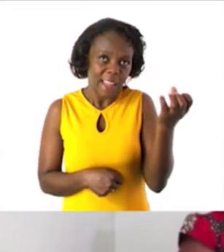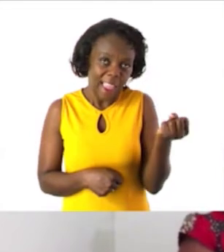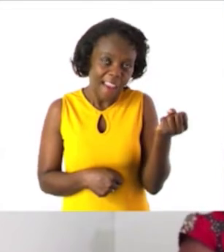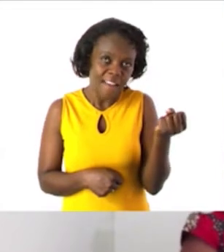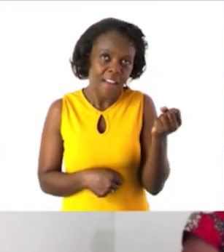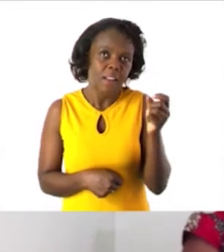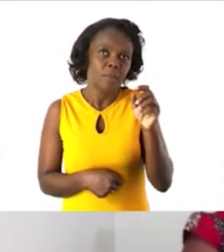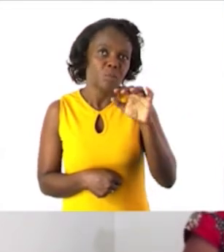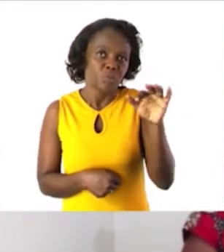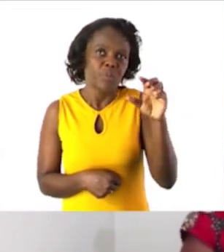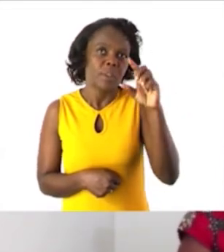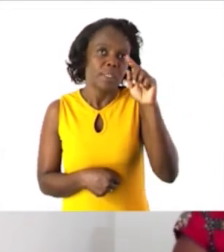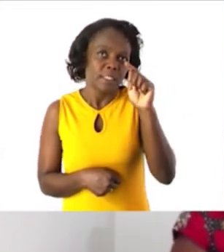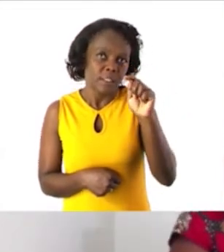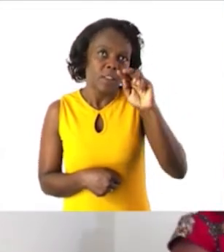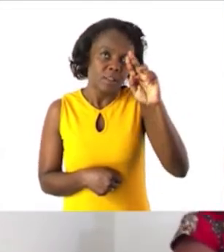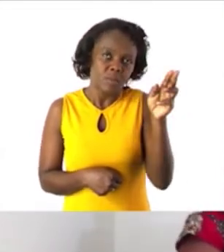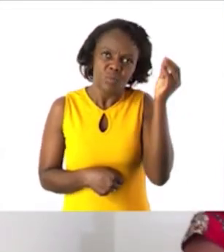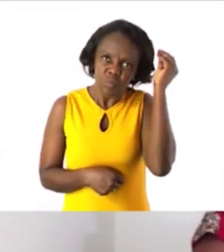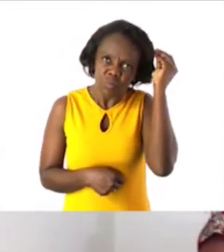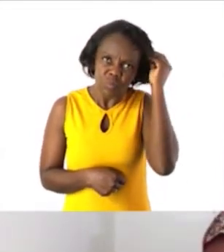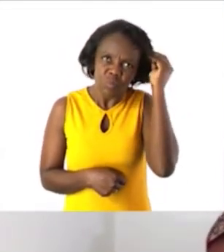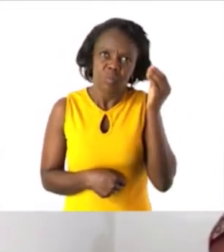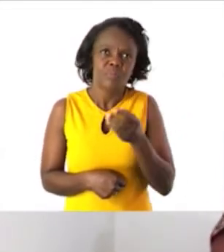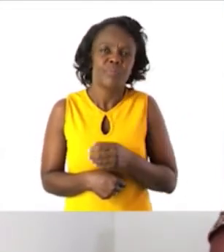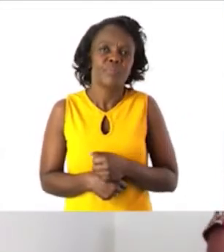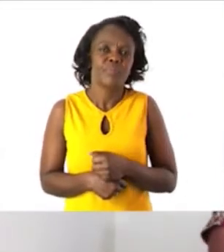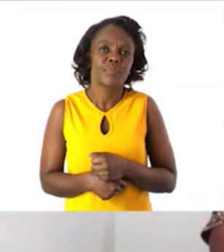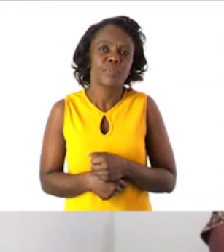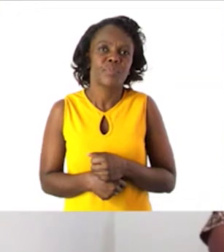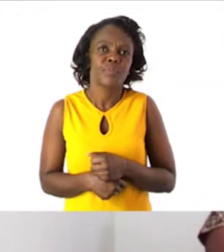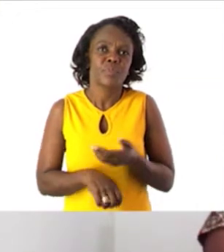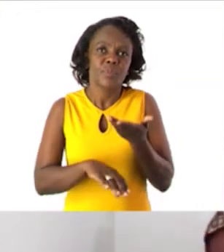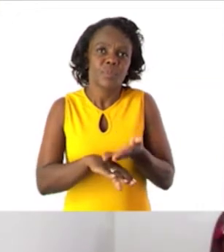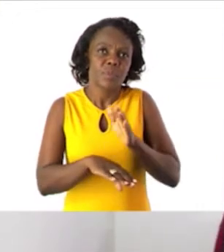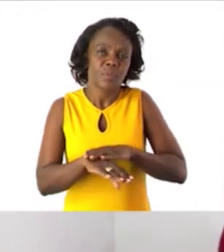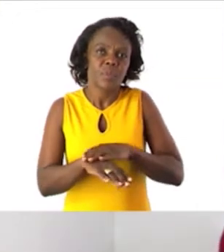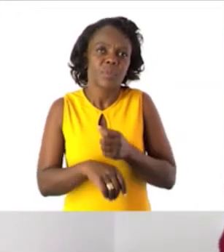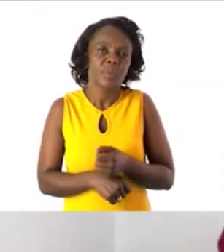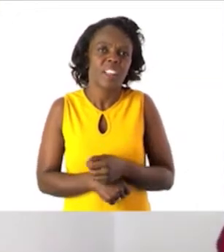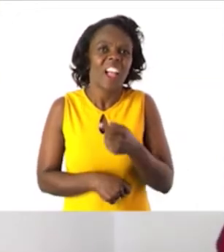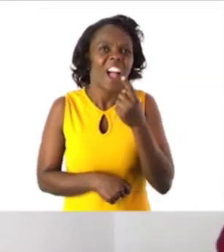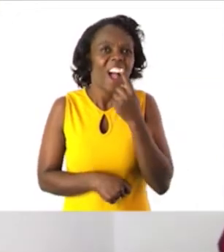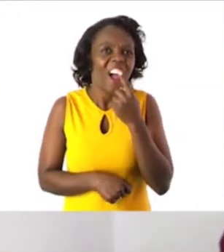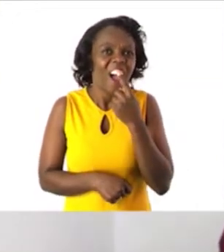or at the end is having the t and the h together. For example, my